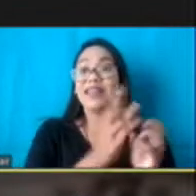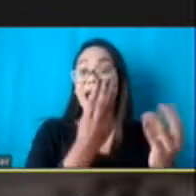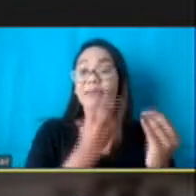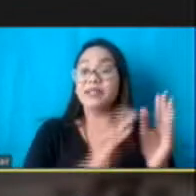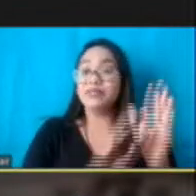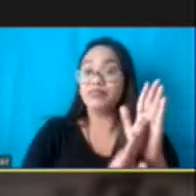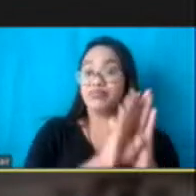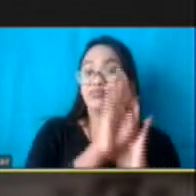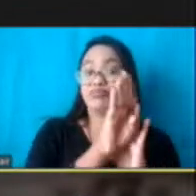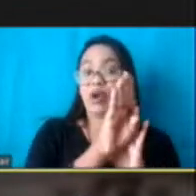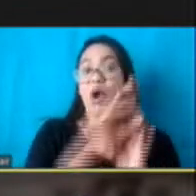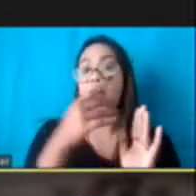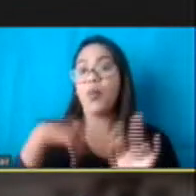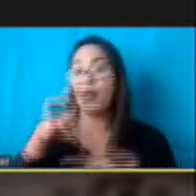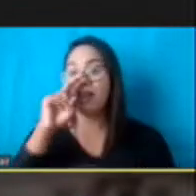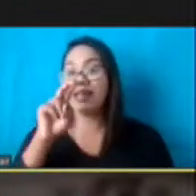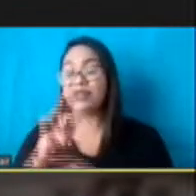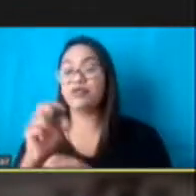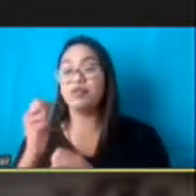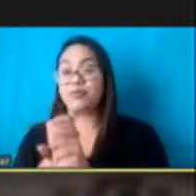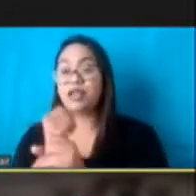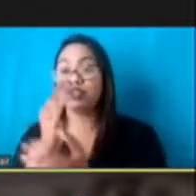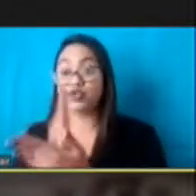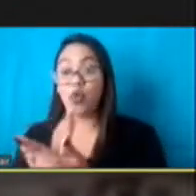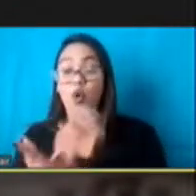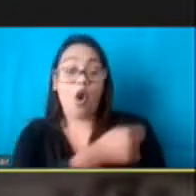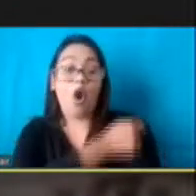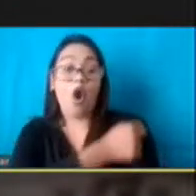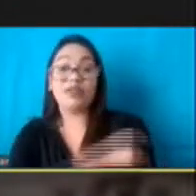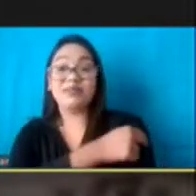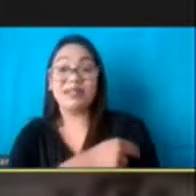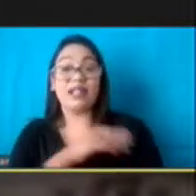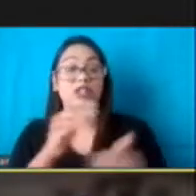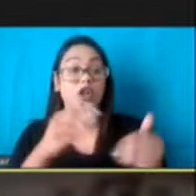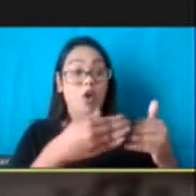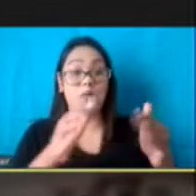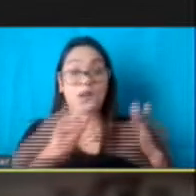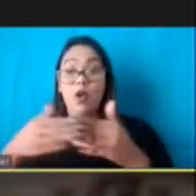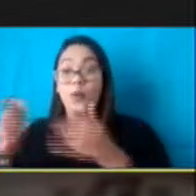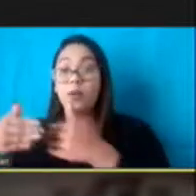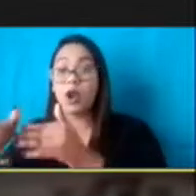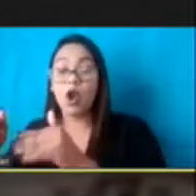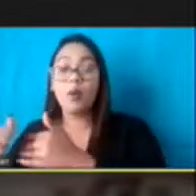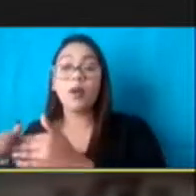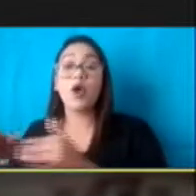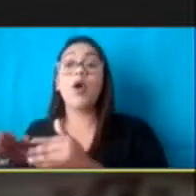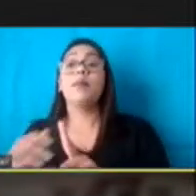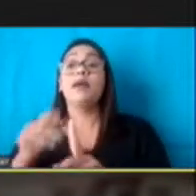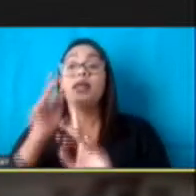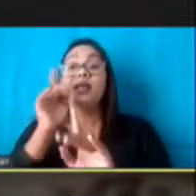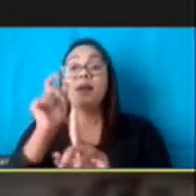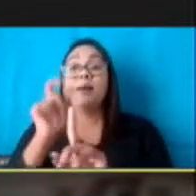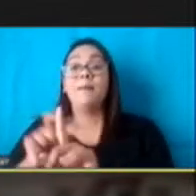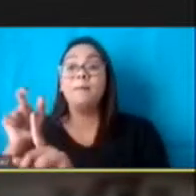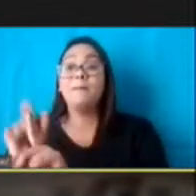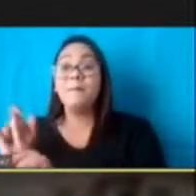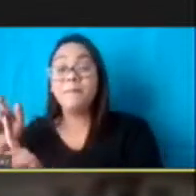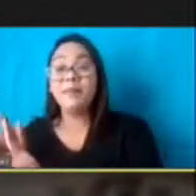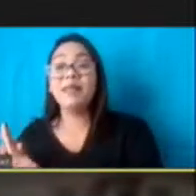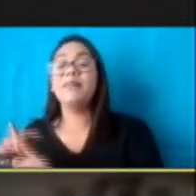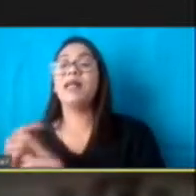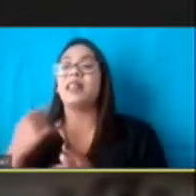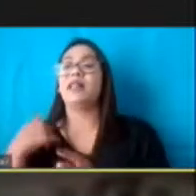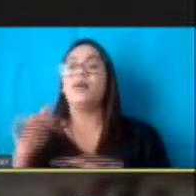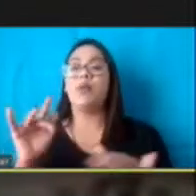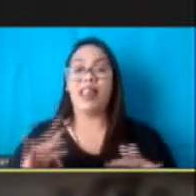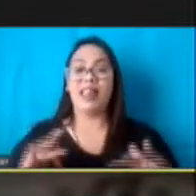need to ensure that we have sufficient capacity. But also countering that is that patients do seem to stay for a shorter duration,